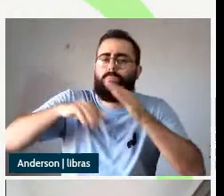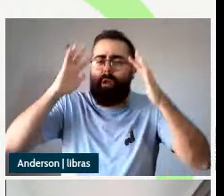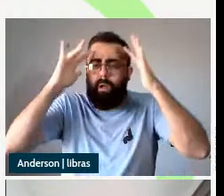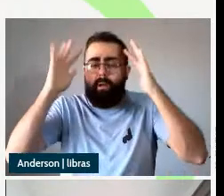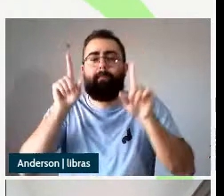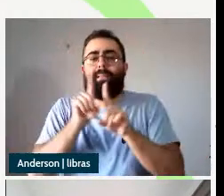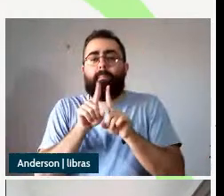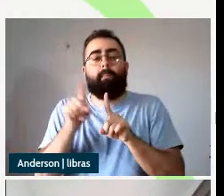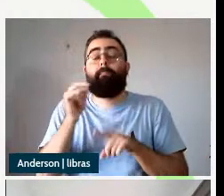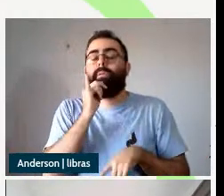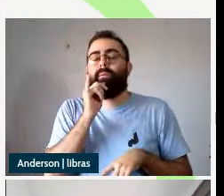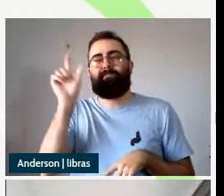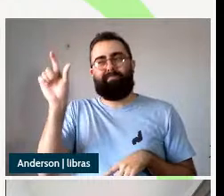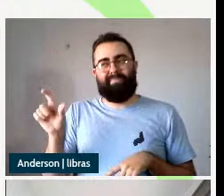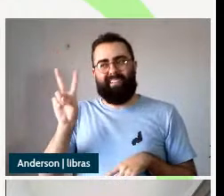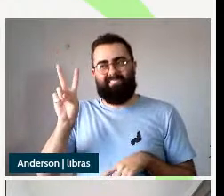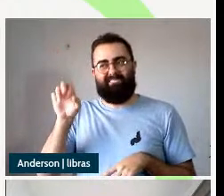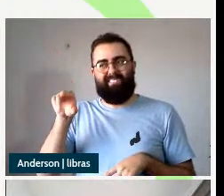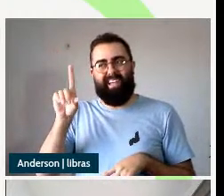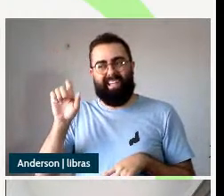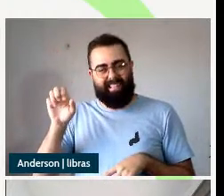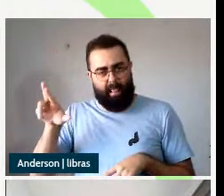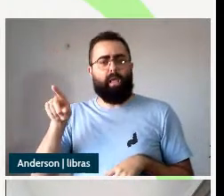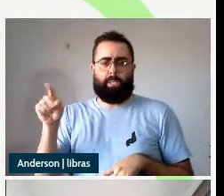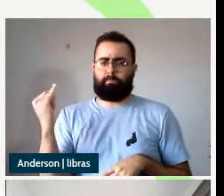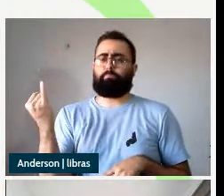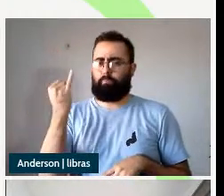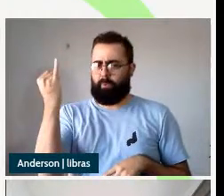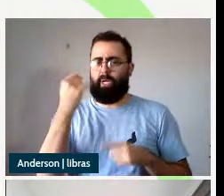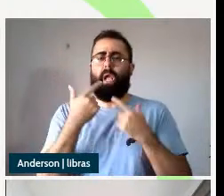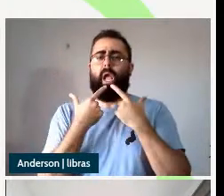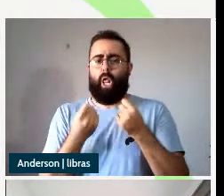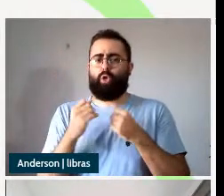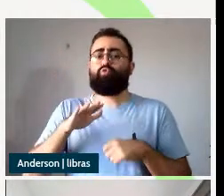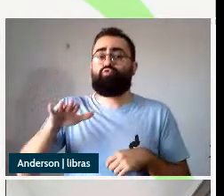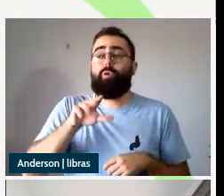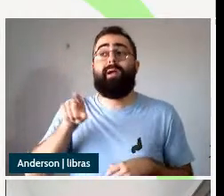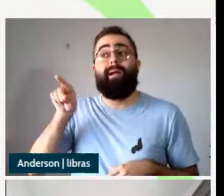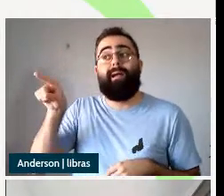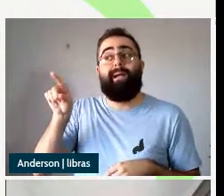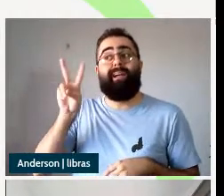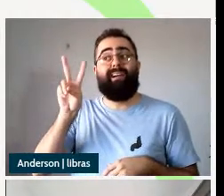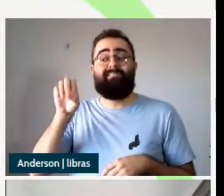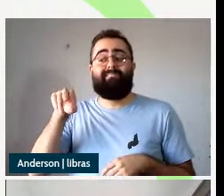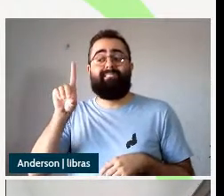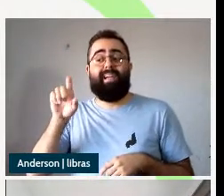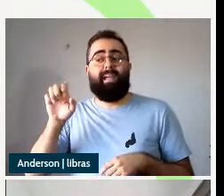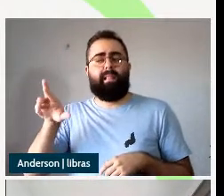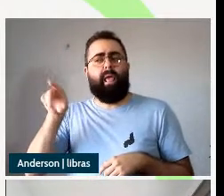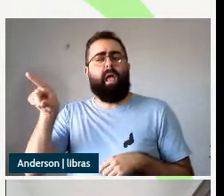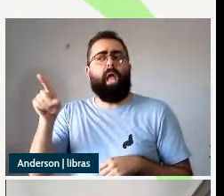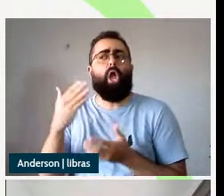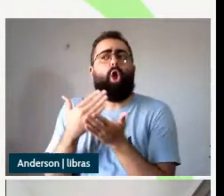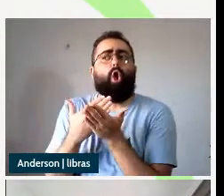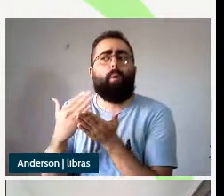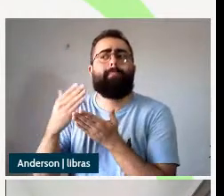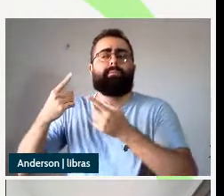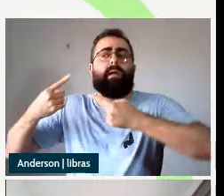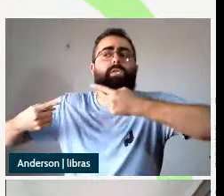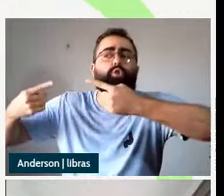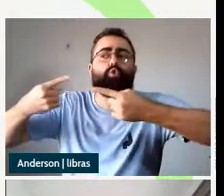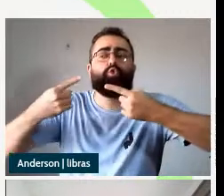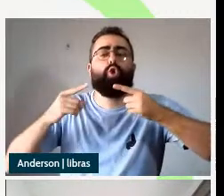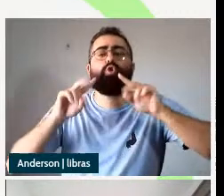though Vendler was very important for us as linguists, he was trying to sort of start a discussion with